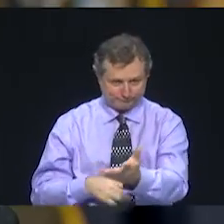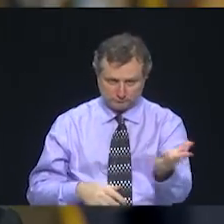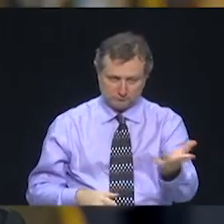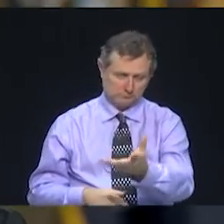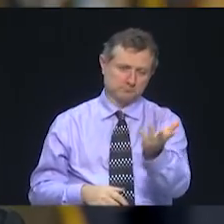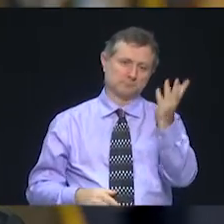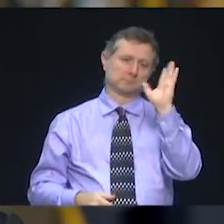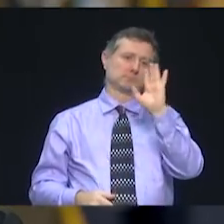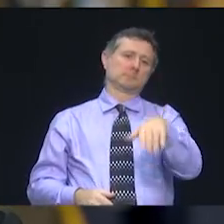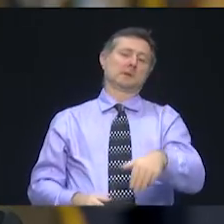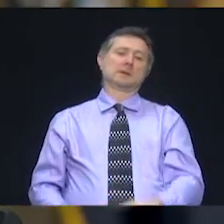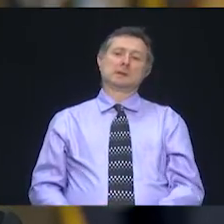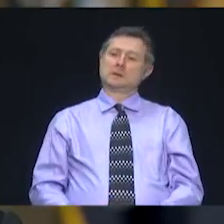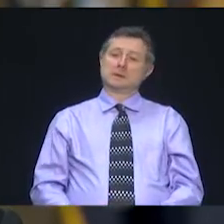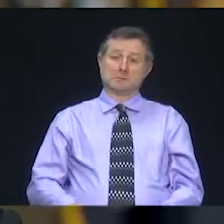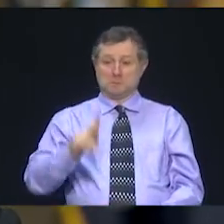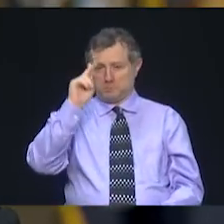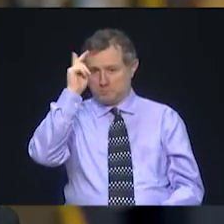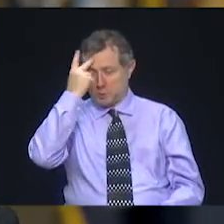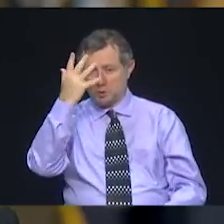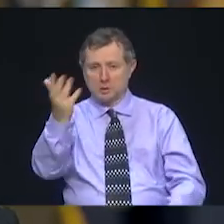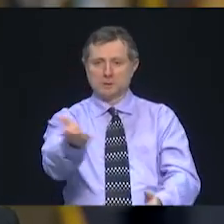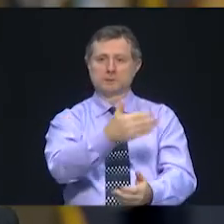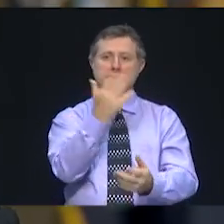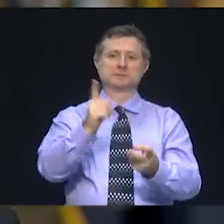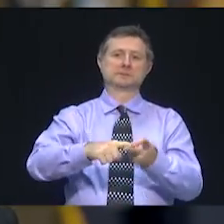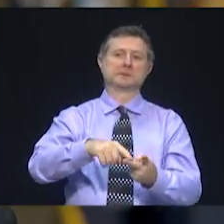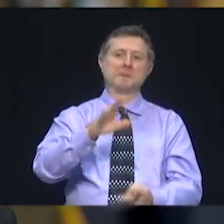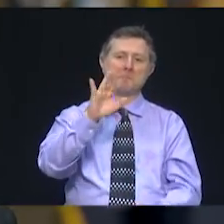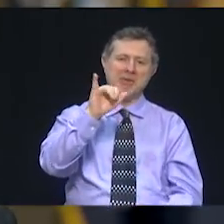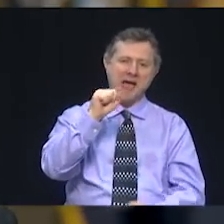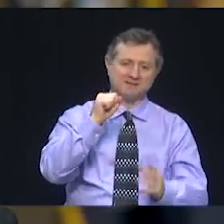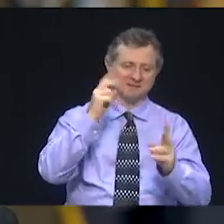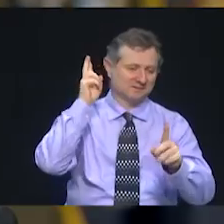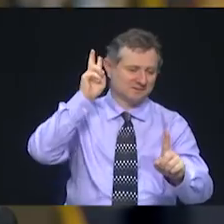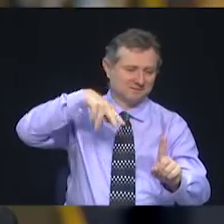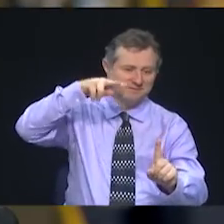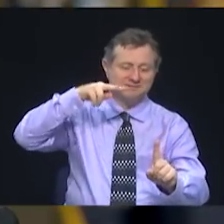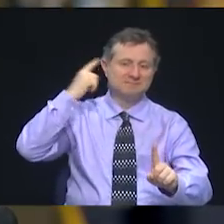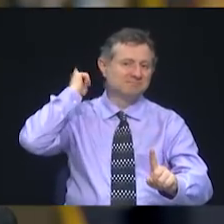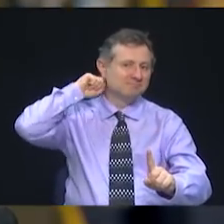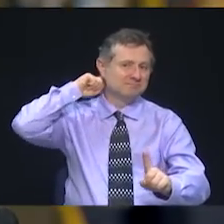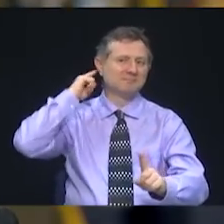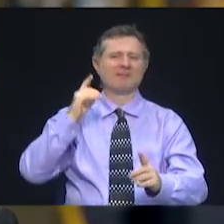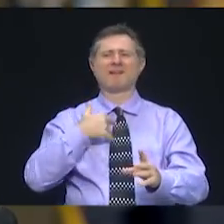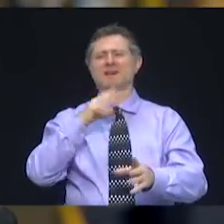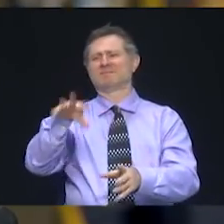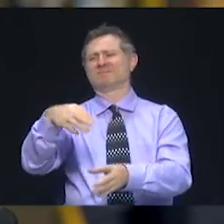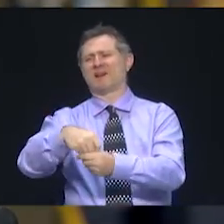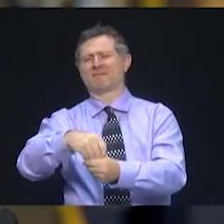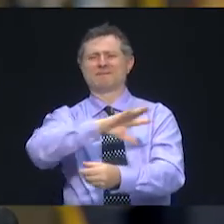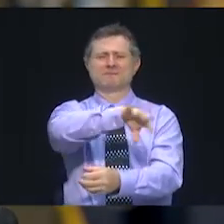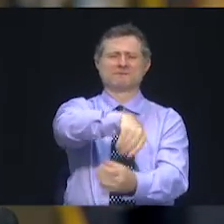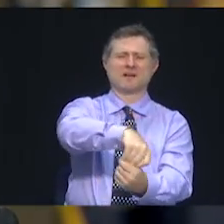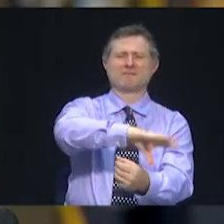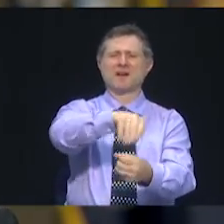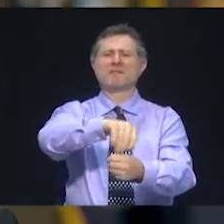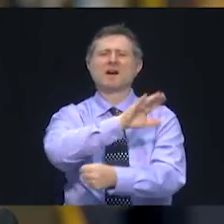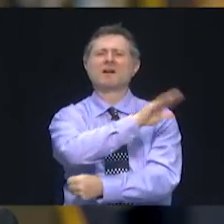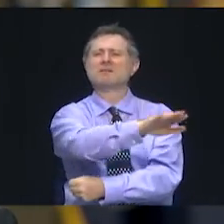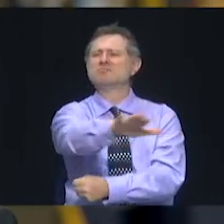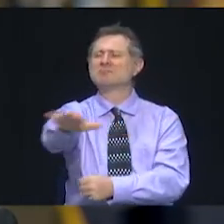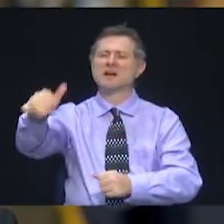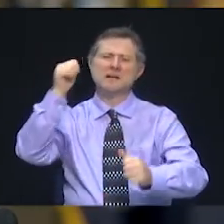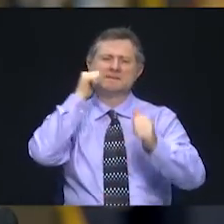Politics and bias are interwoven throughout every aspect of this